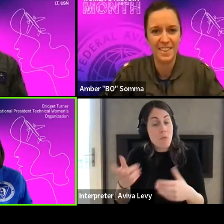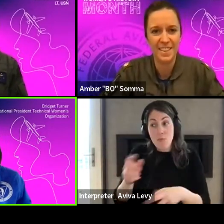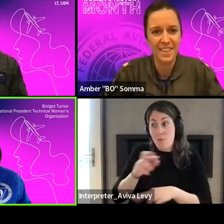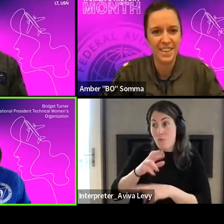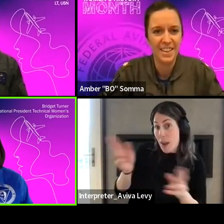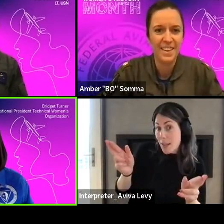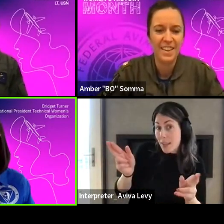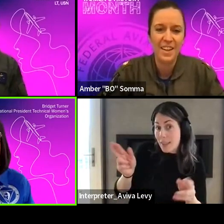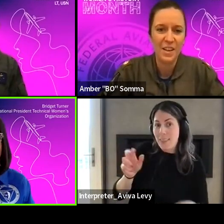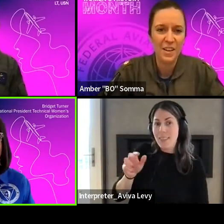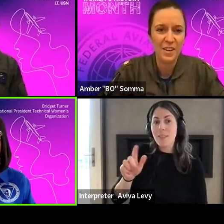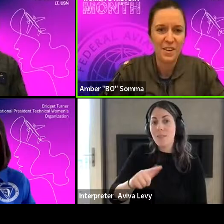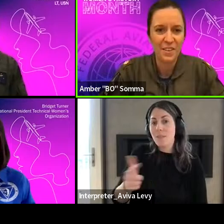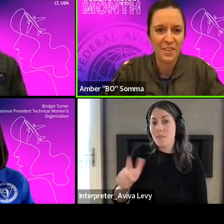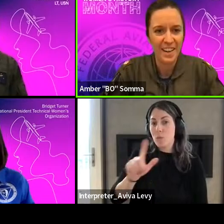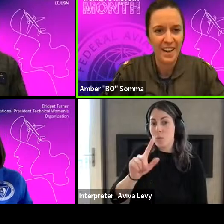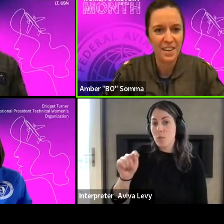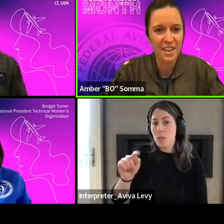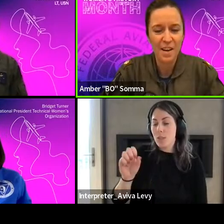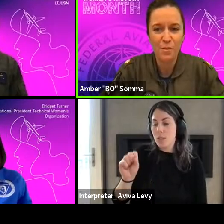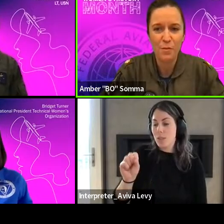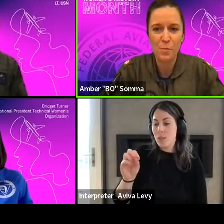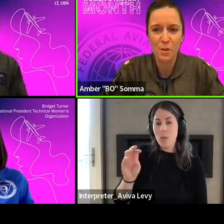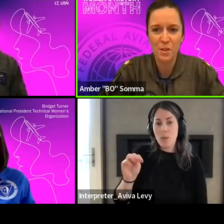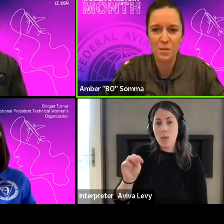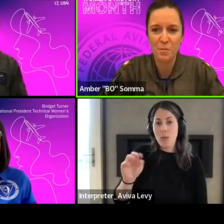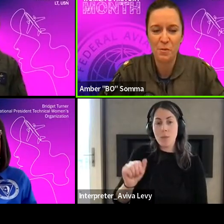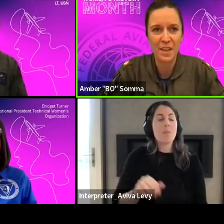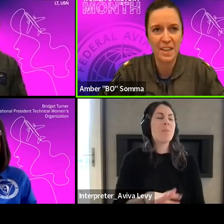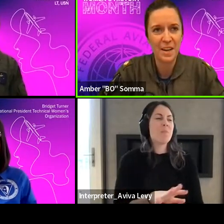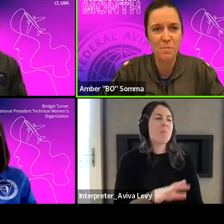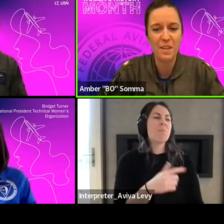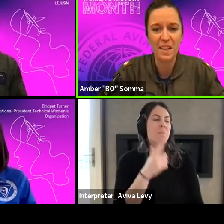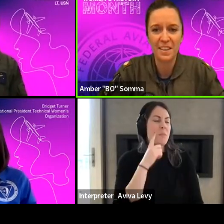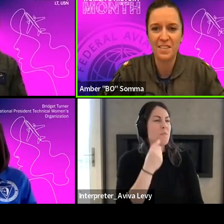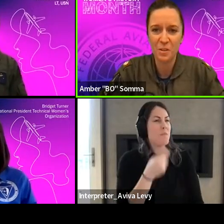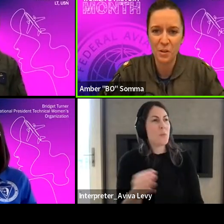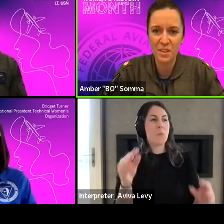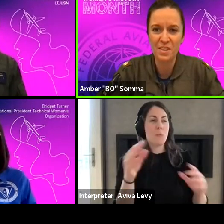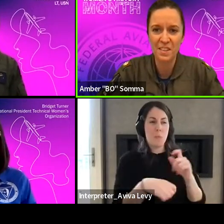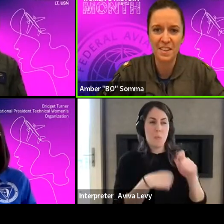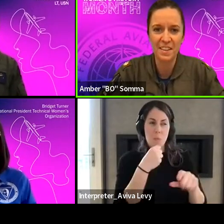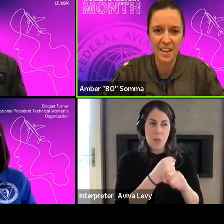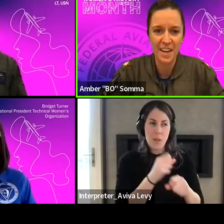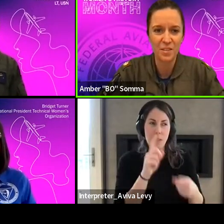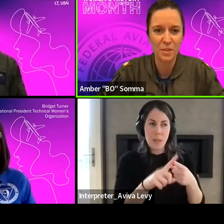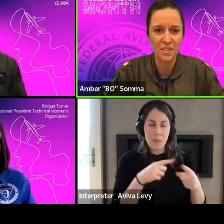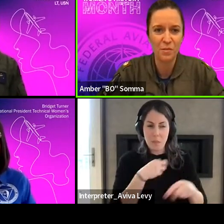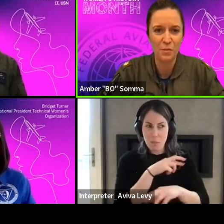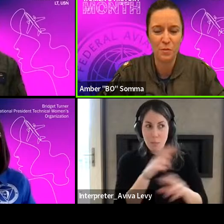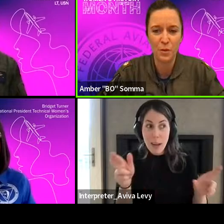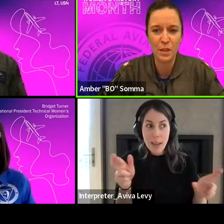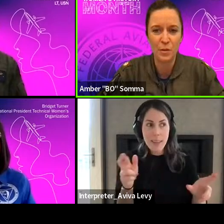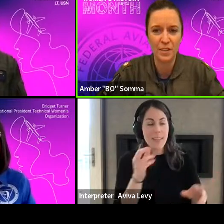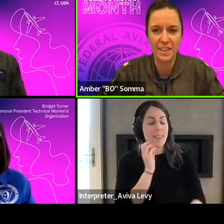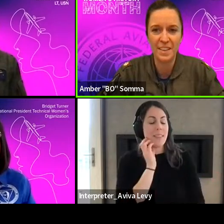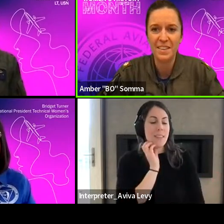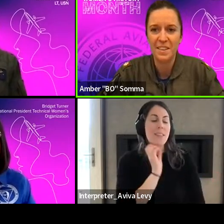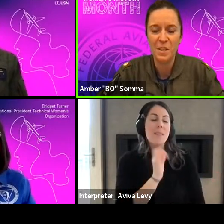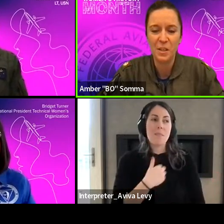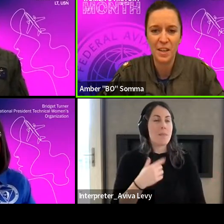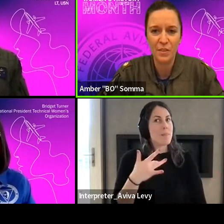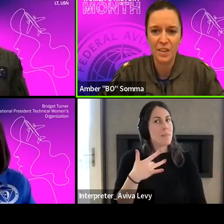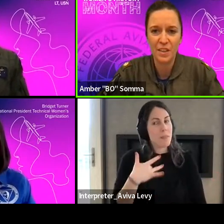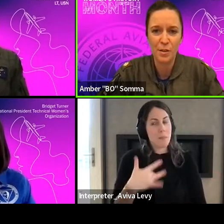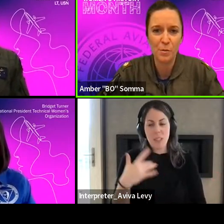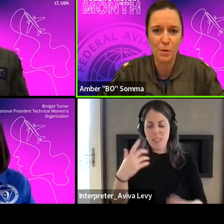out? Oh, I think I have a few more years before I get out, but that is a question that I ask myself frequently.